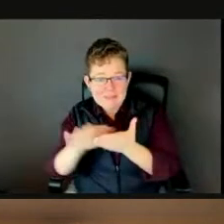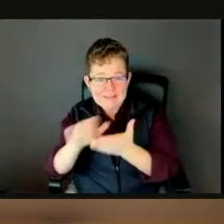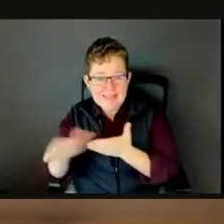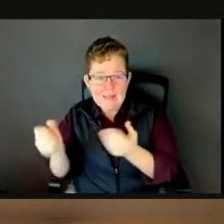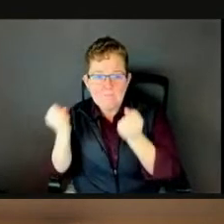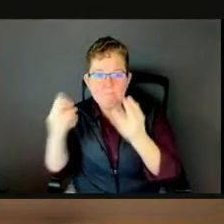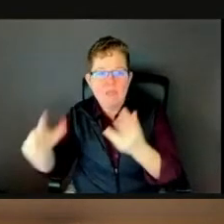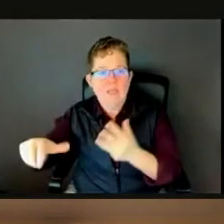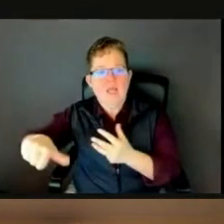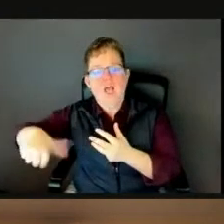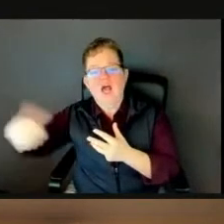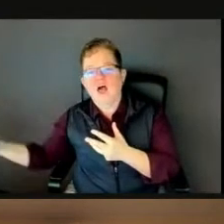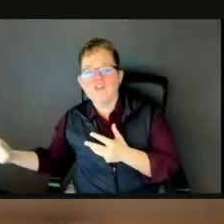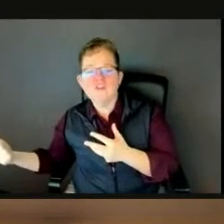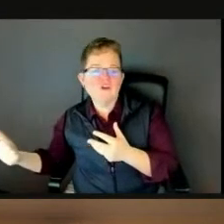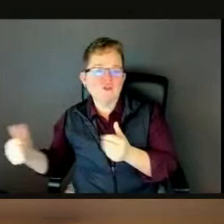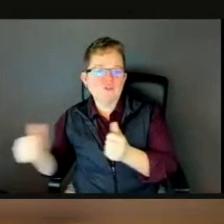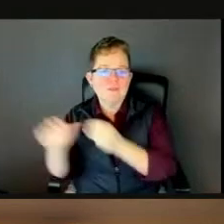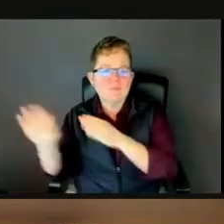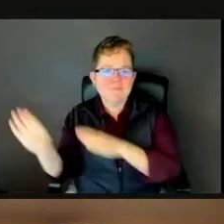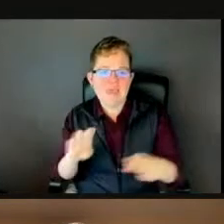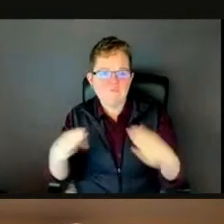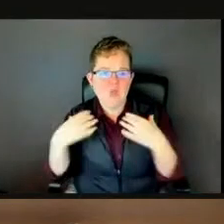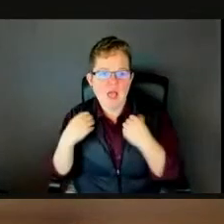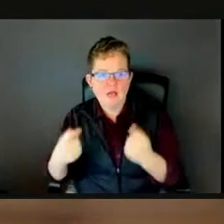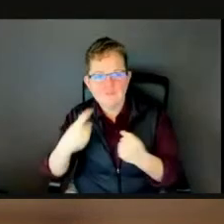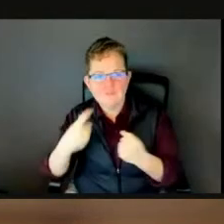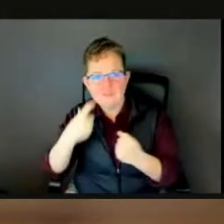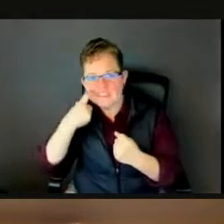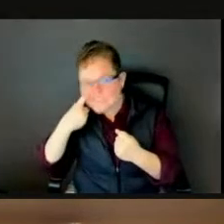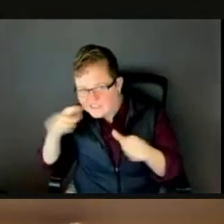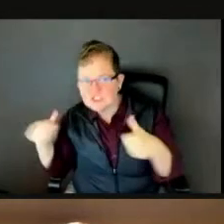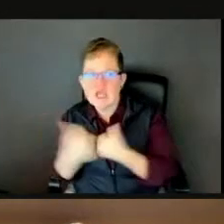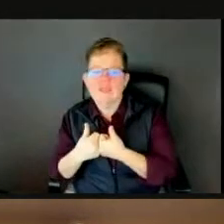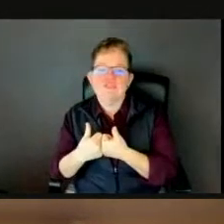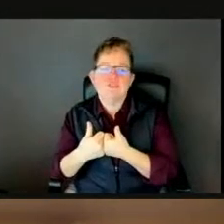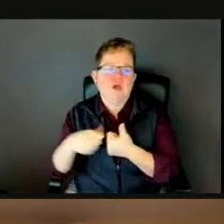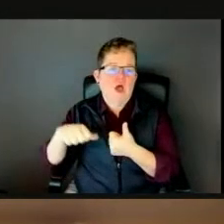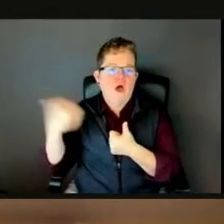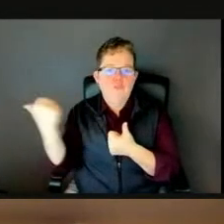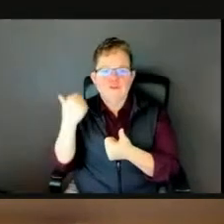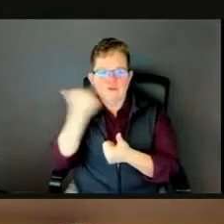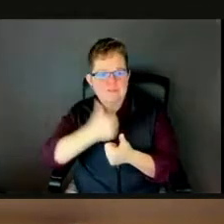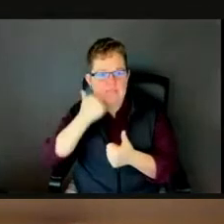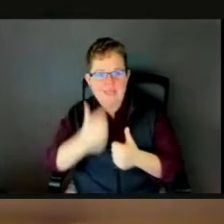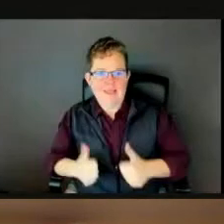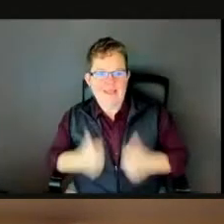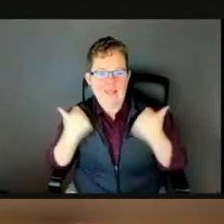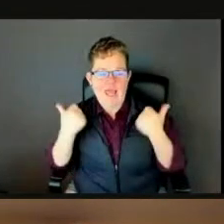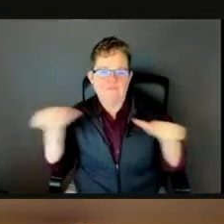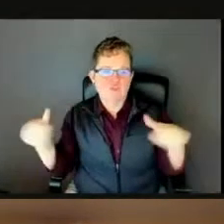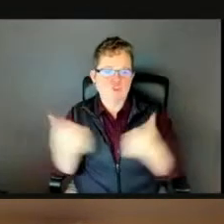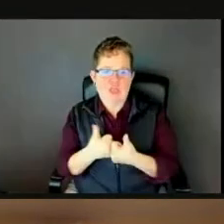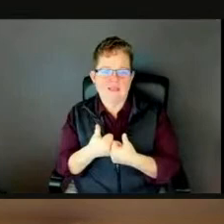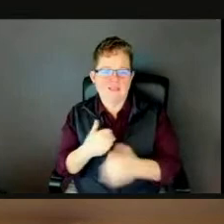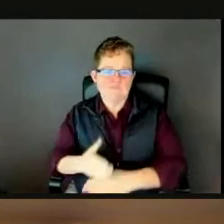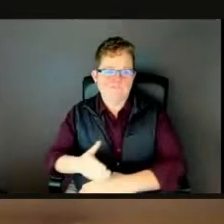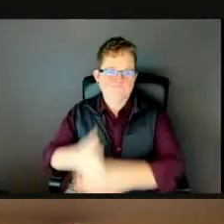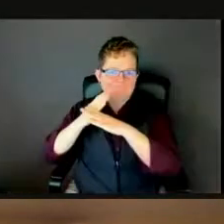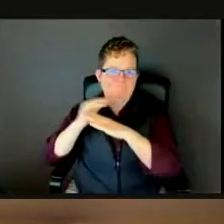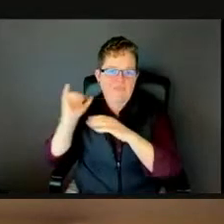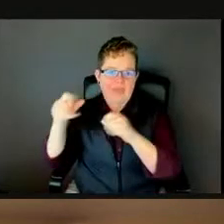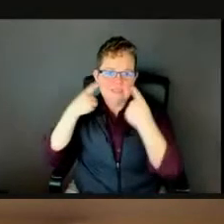many others with behavioral health and addictions challenges and other just daily living challenges that get in the way of that